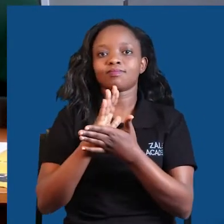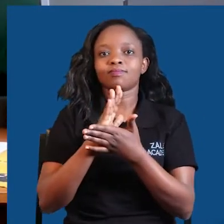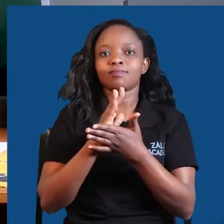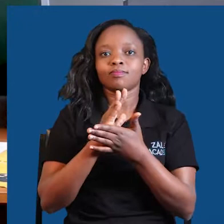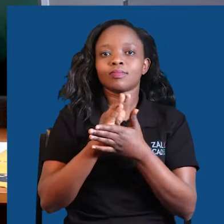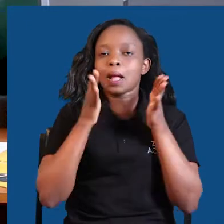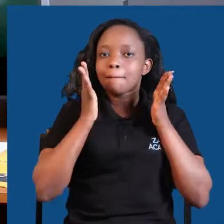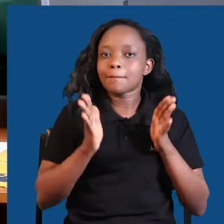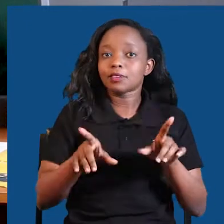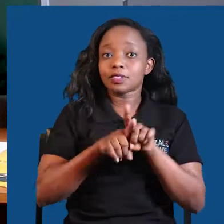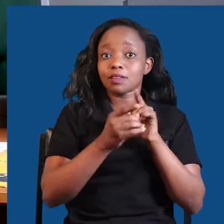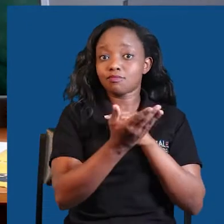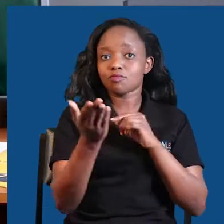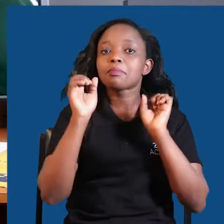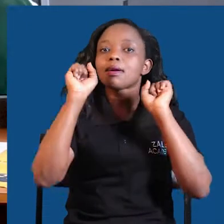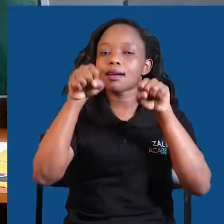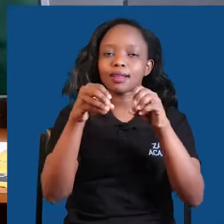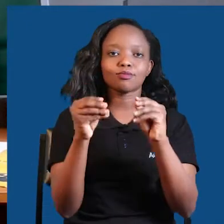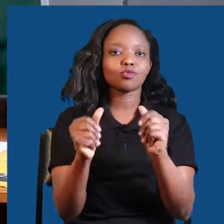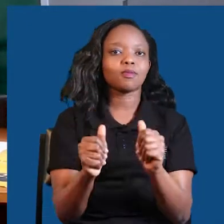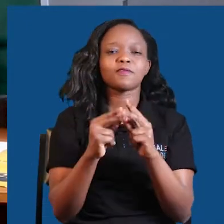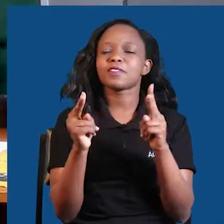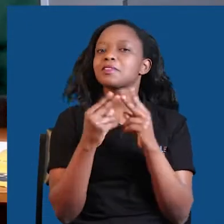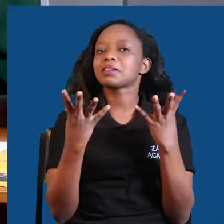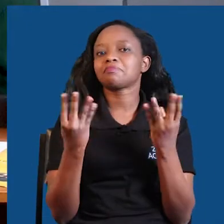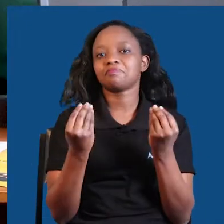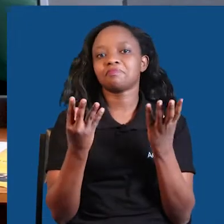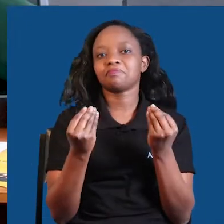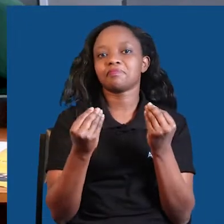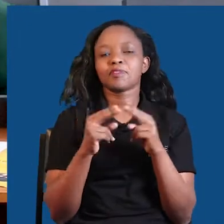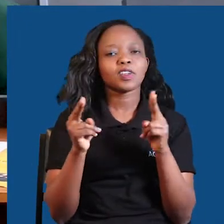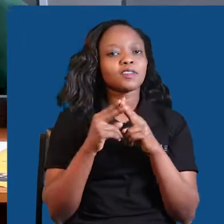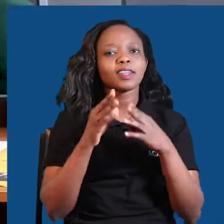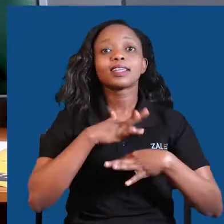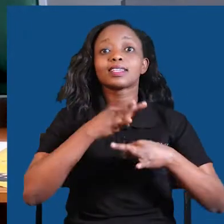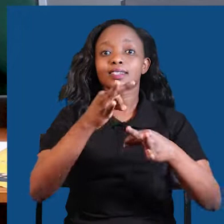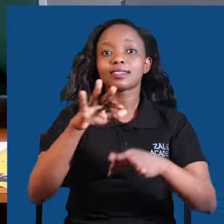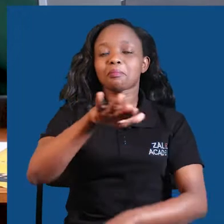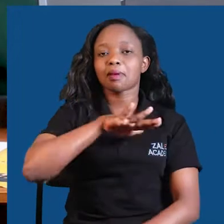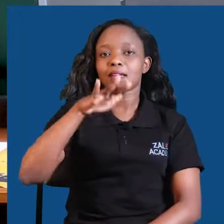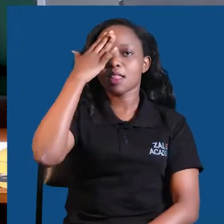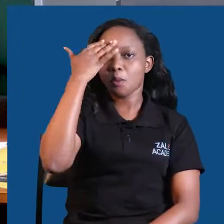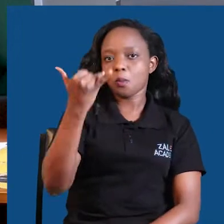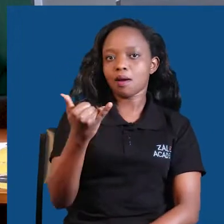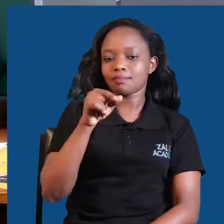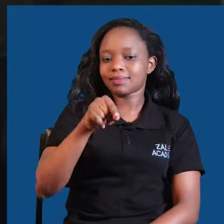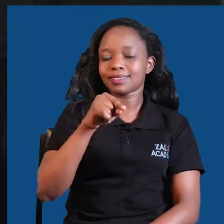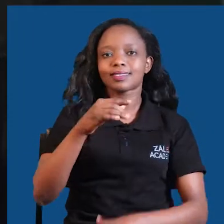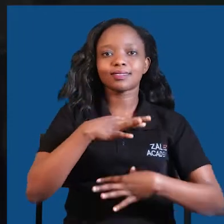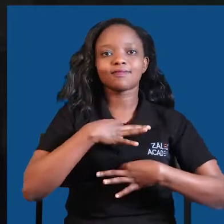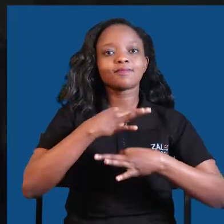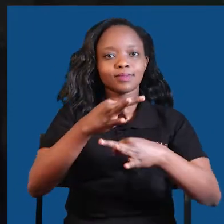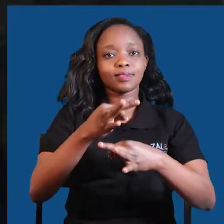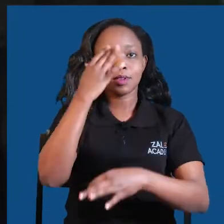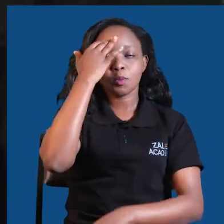are the kind of information that somebody like you can work on it, and it is very simple. This is very interesting field because why this